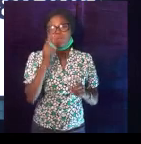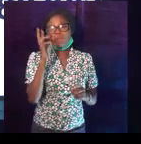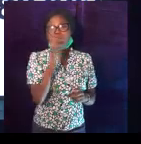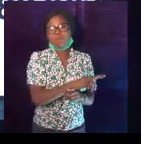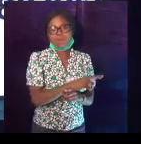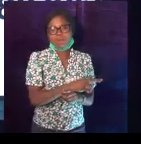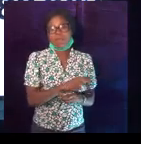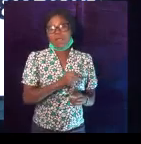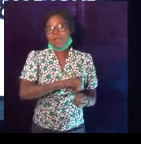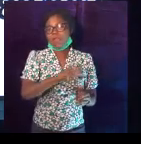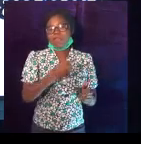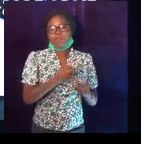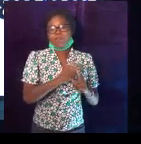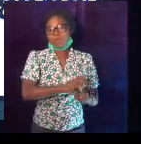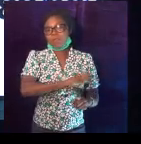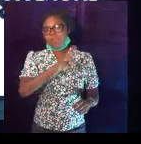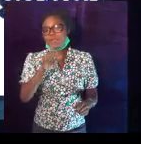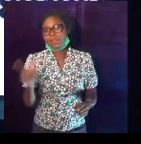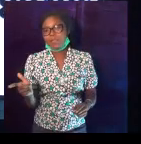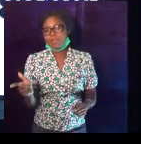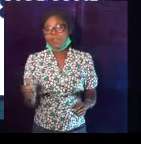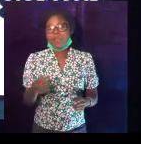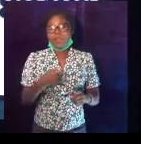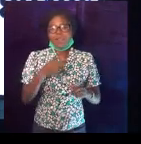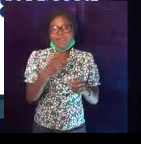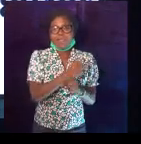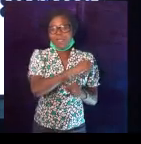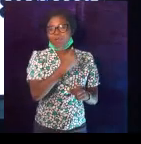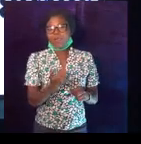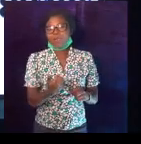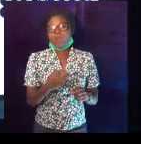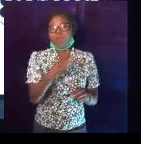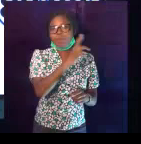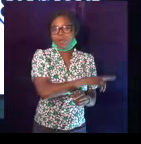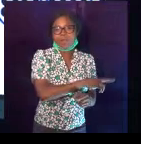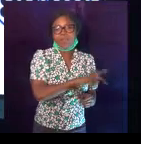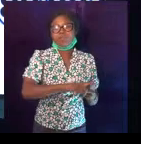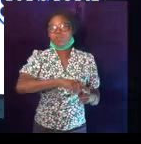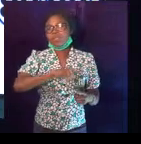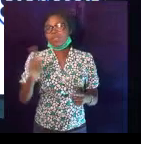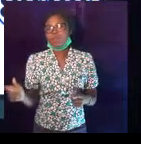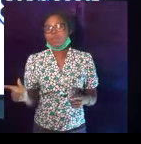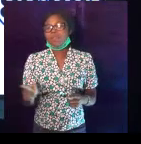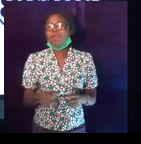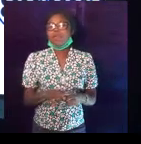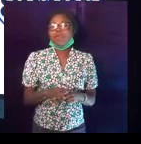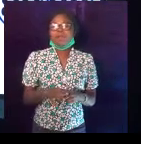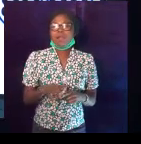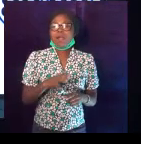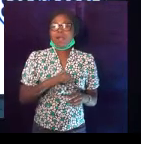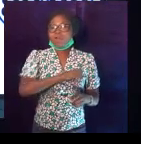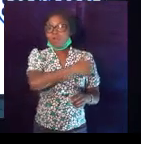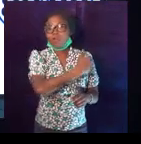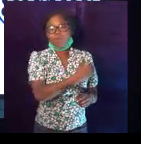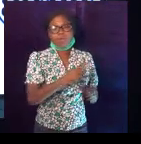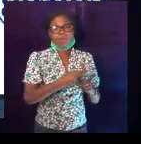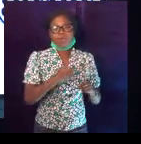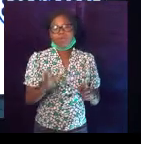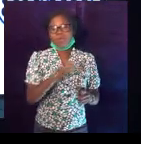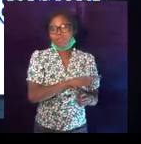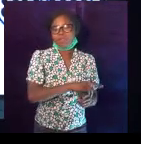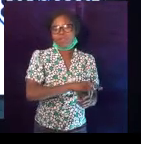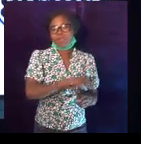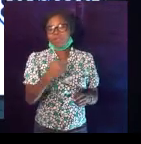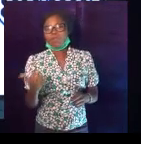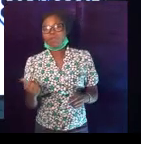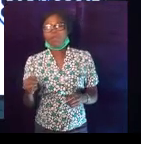number from this end and one number from the other end. Now I'll take another one from this end and another one from that end. Then another one from this end and